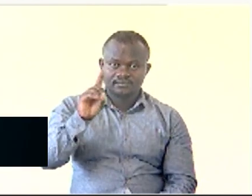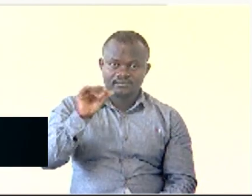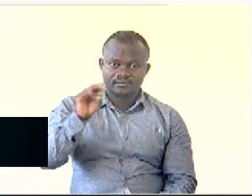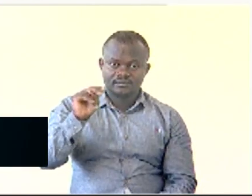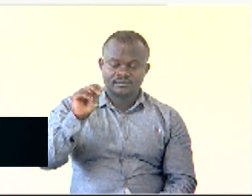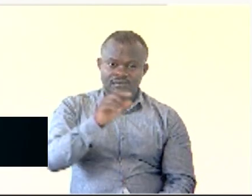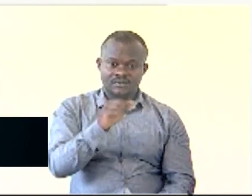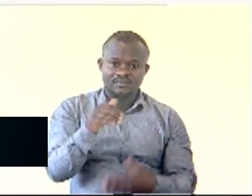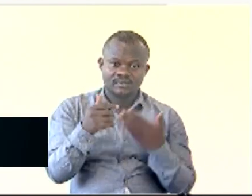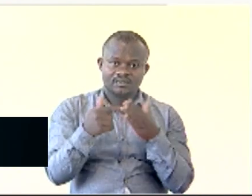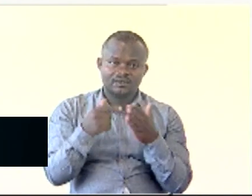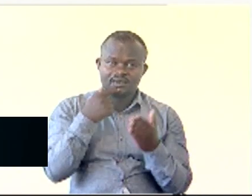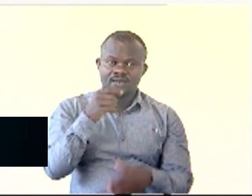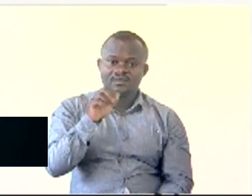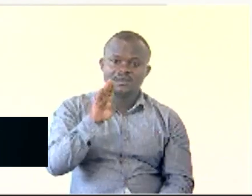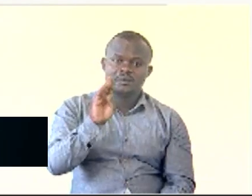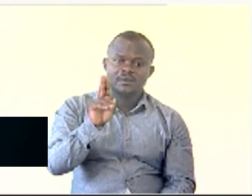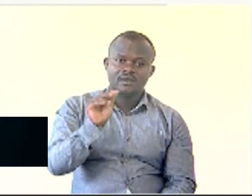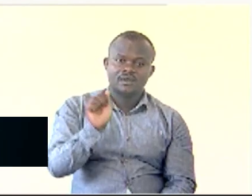is tibia, we have